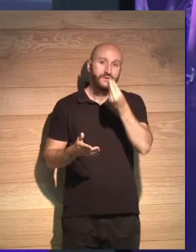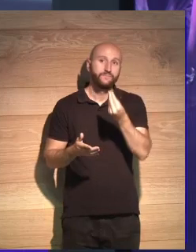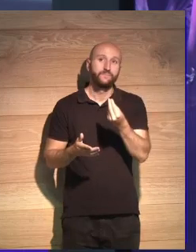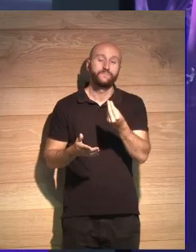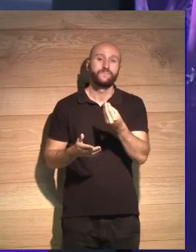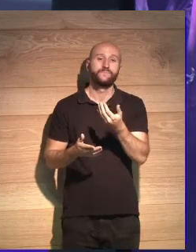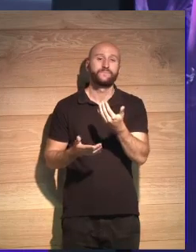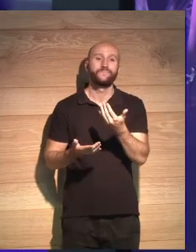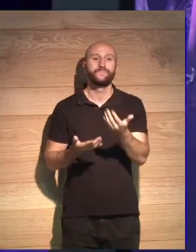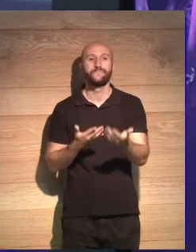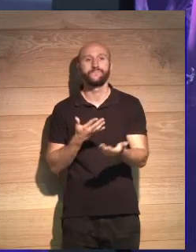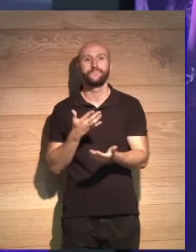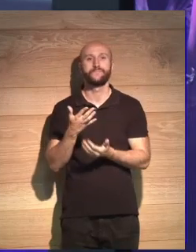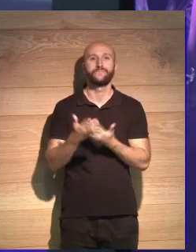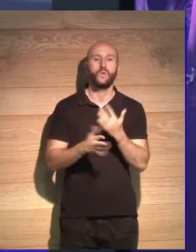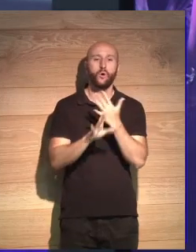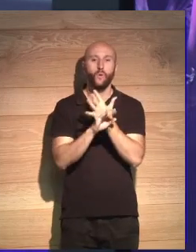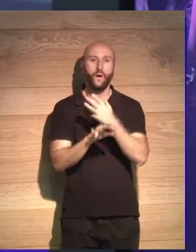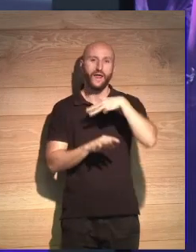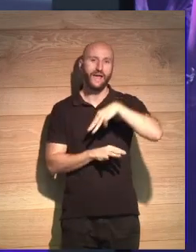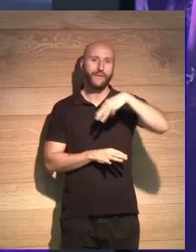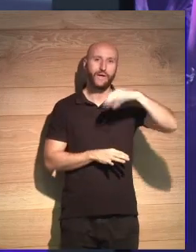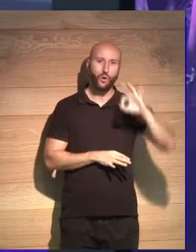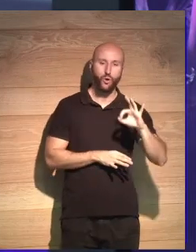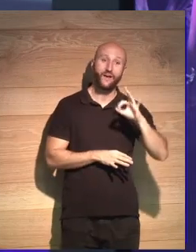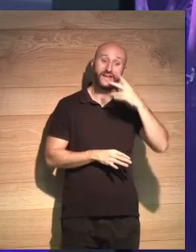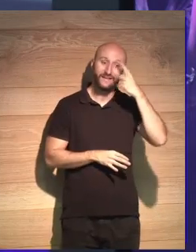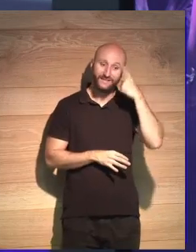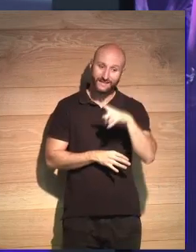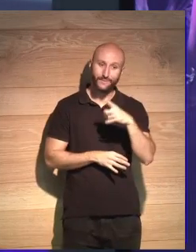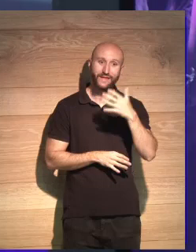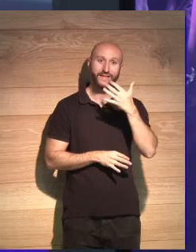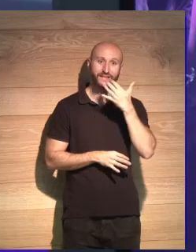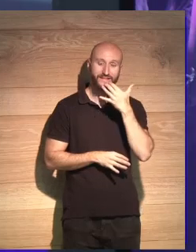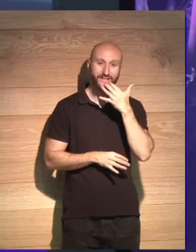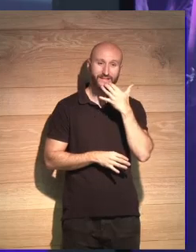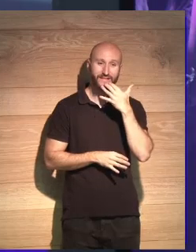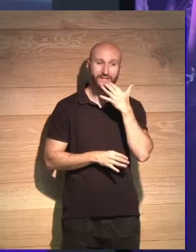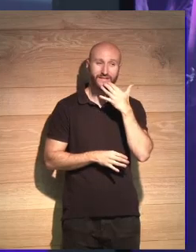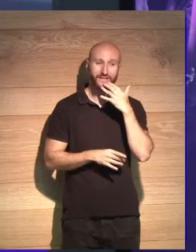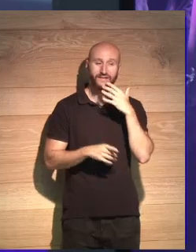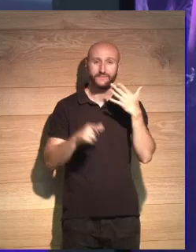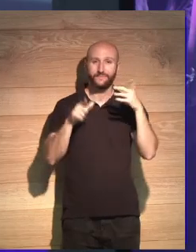I think that if any of you have done an MMO,